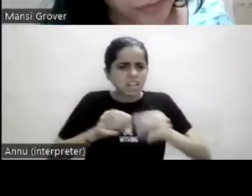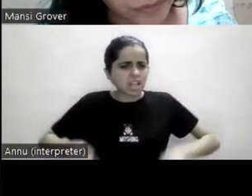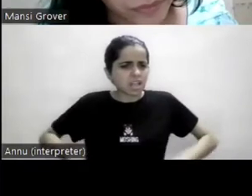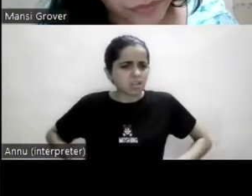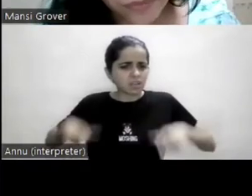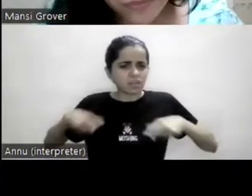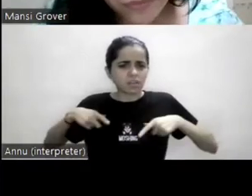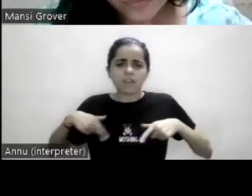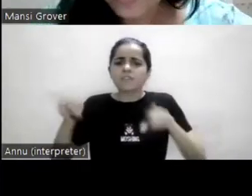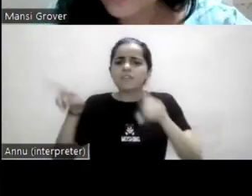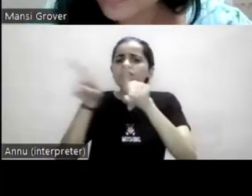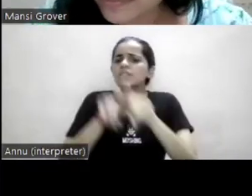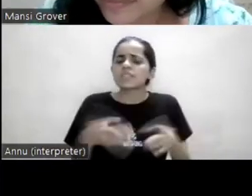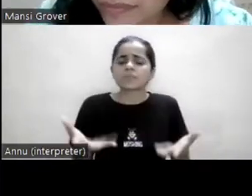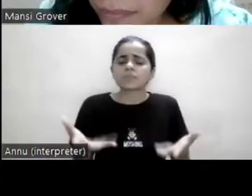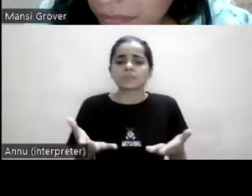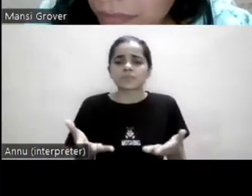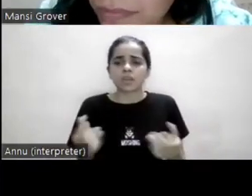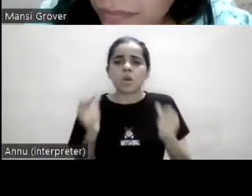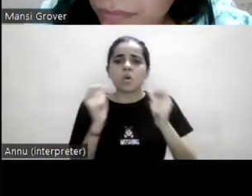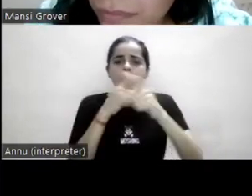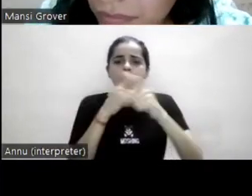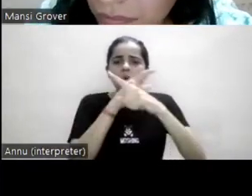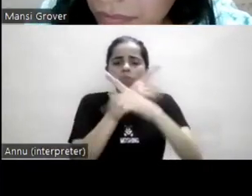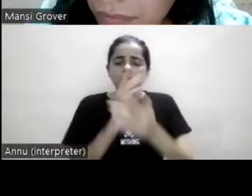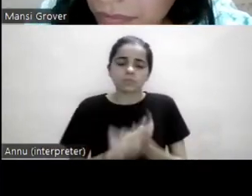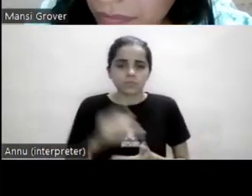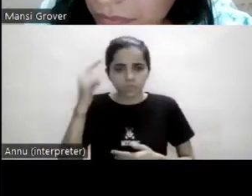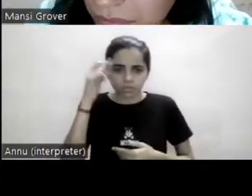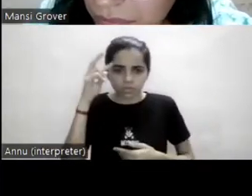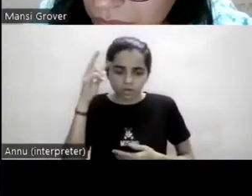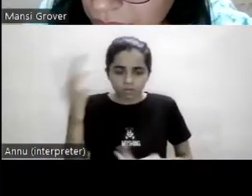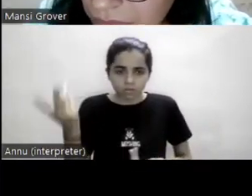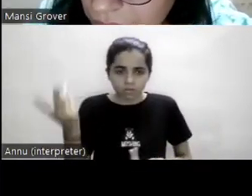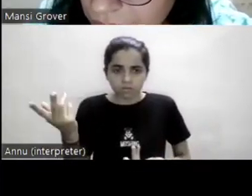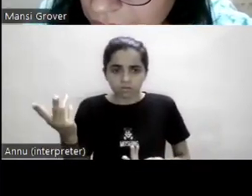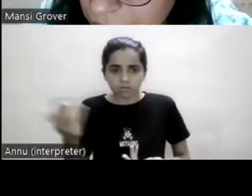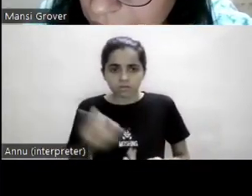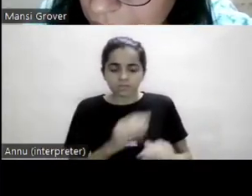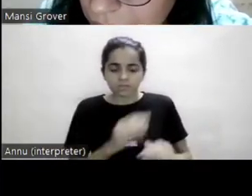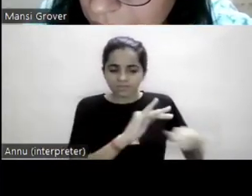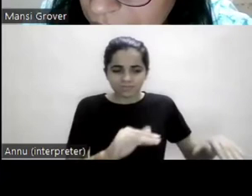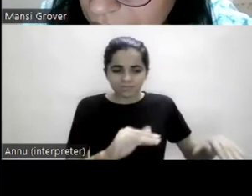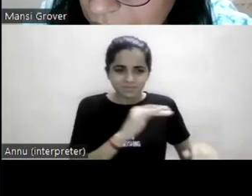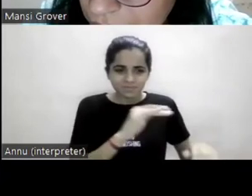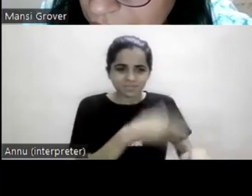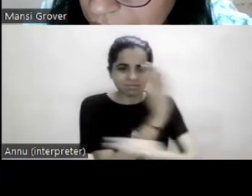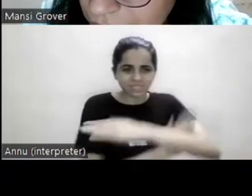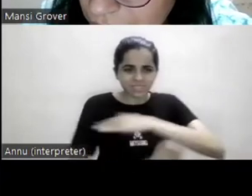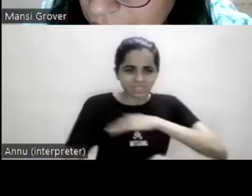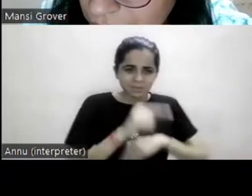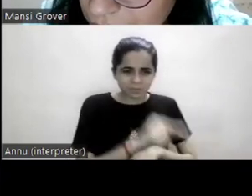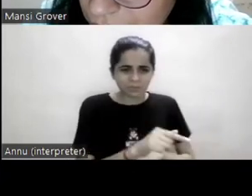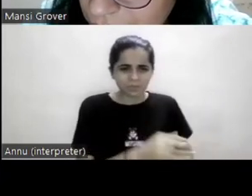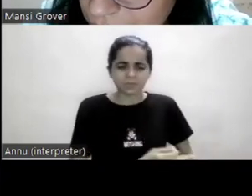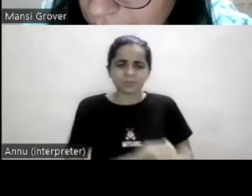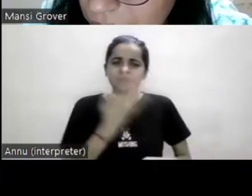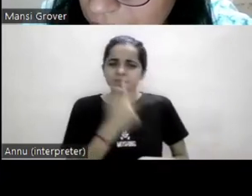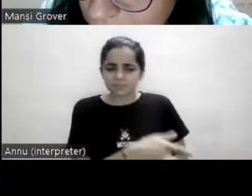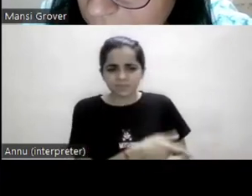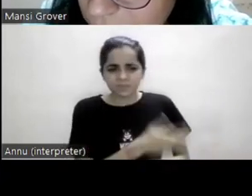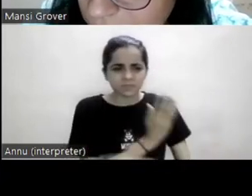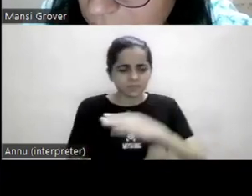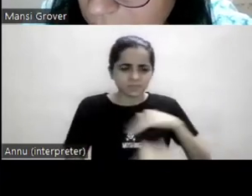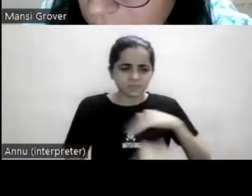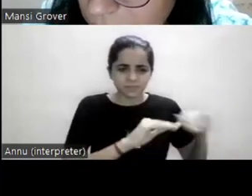is not all that complicated. No doubt, whenever we see a special child, we have got sympathetic attitude towards that